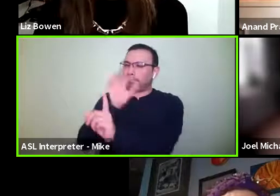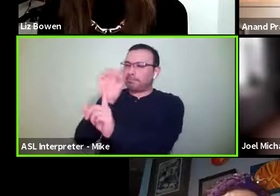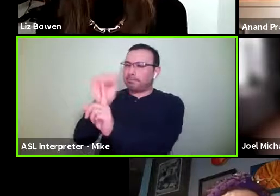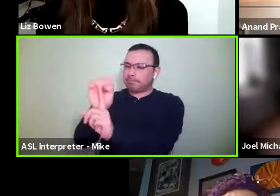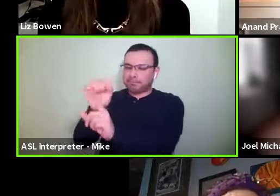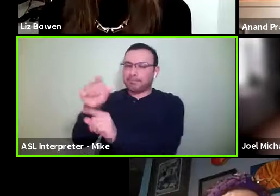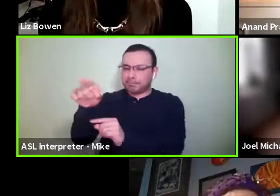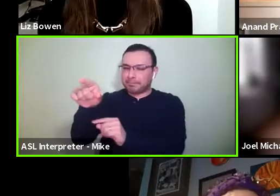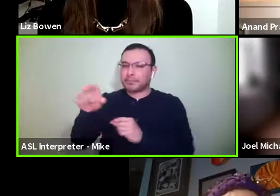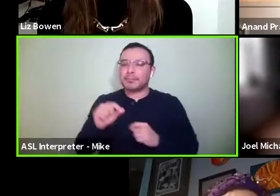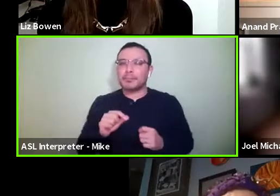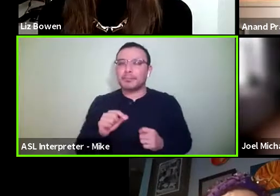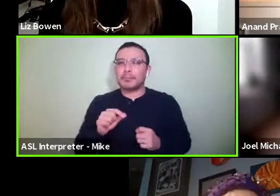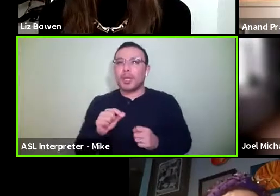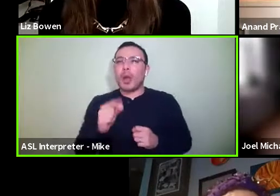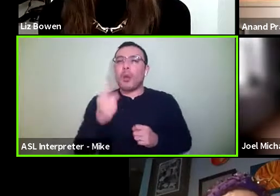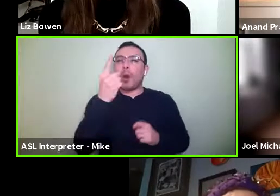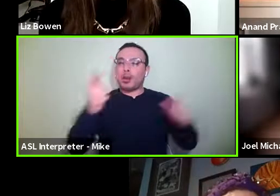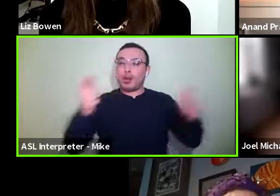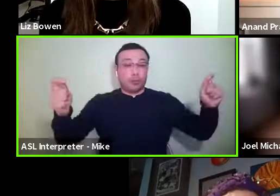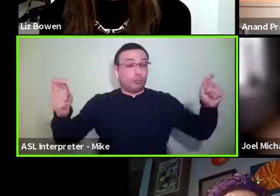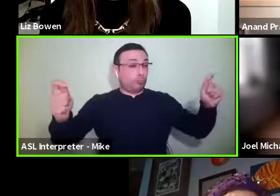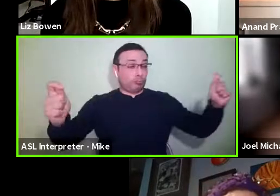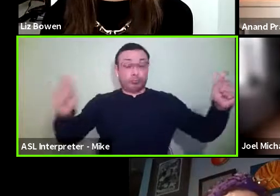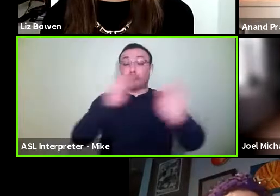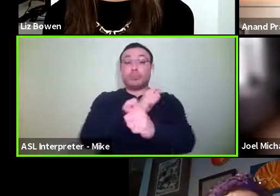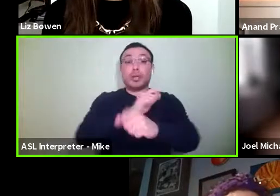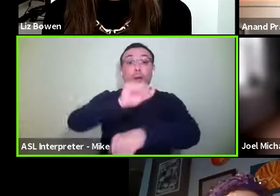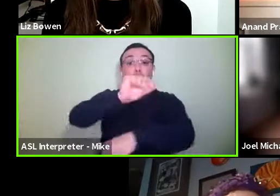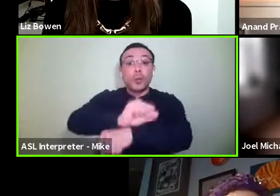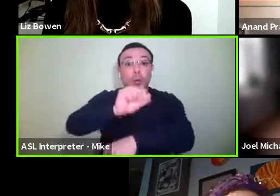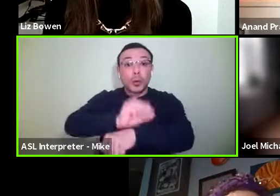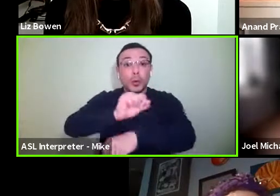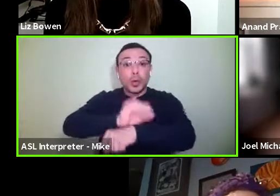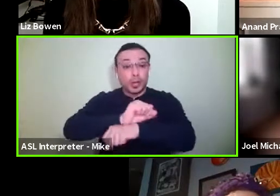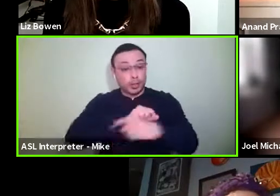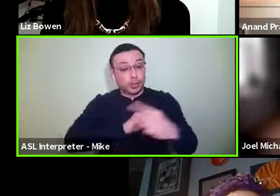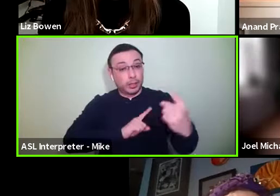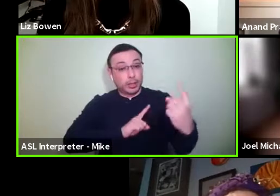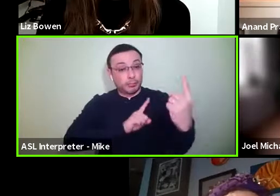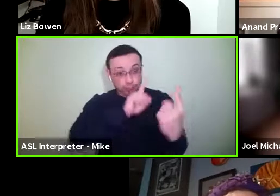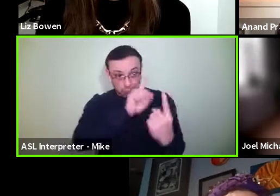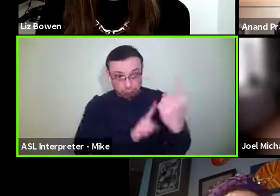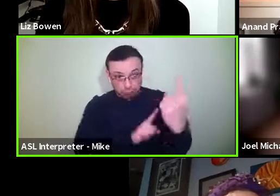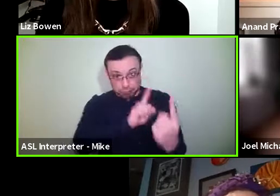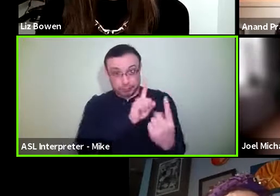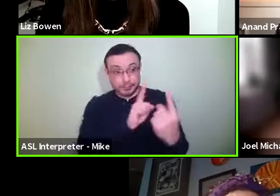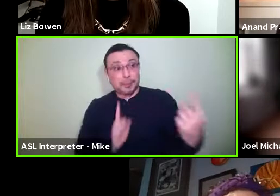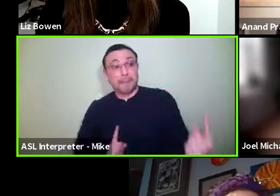as in-person work and in-person